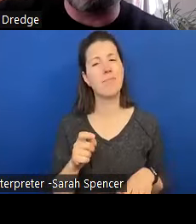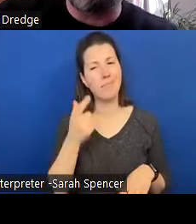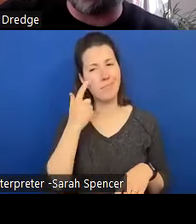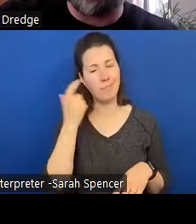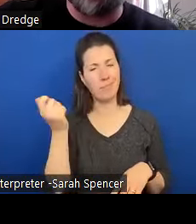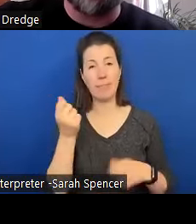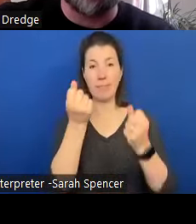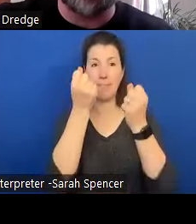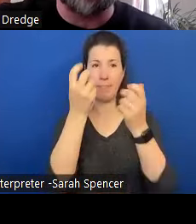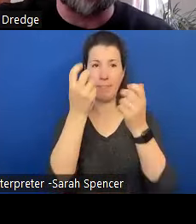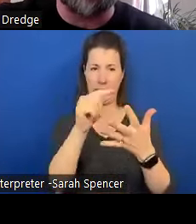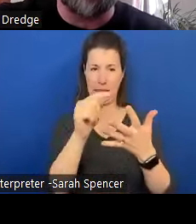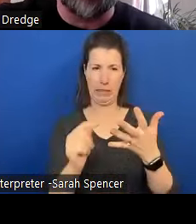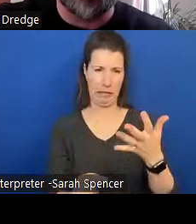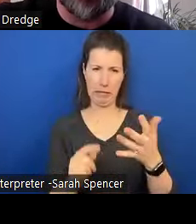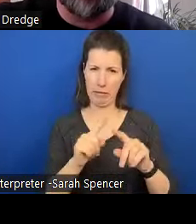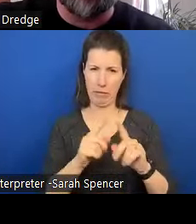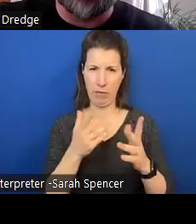get you there.